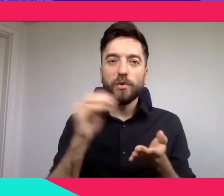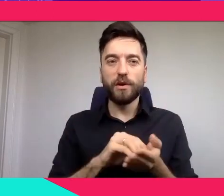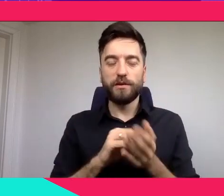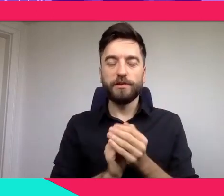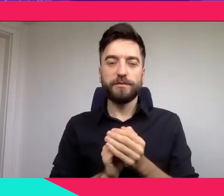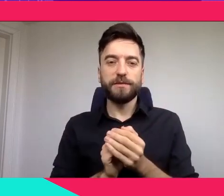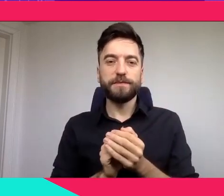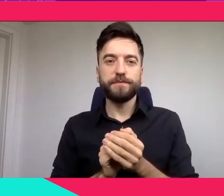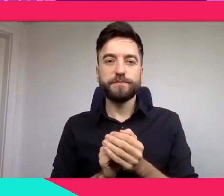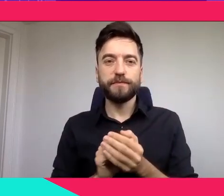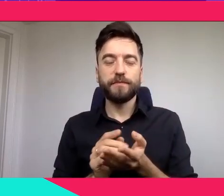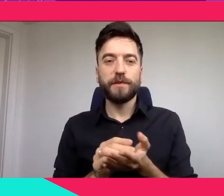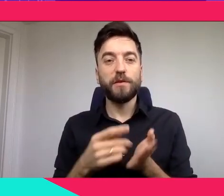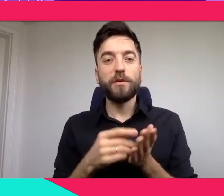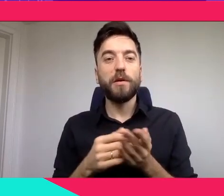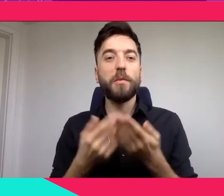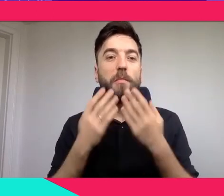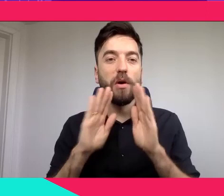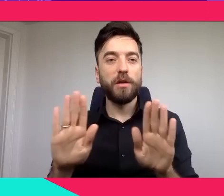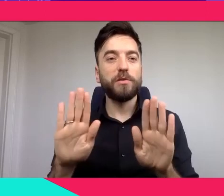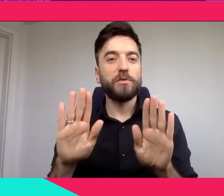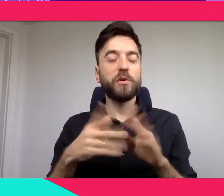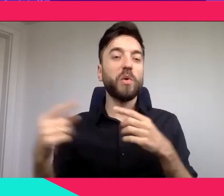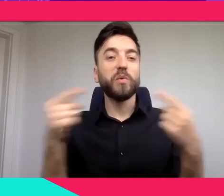who probably would never visit the museum.